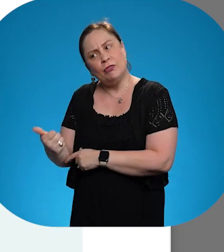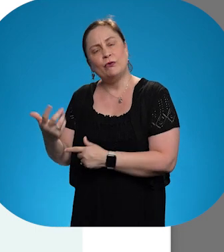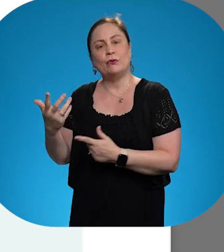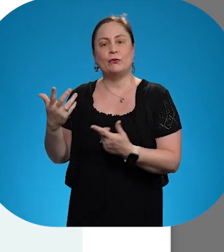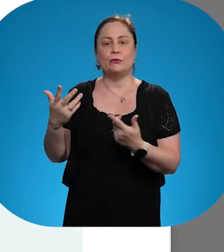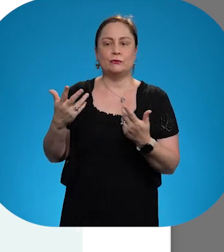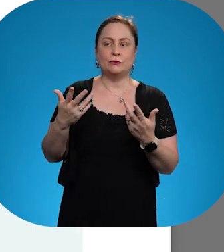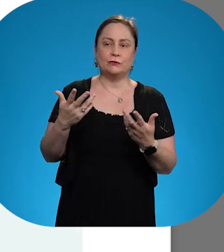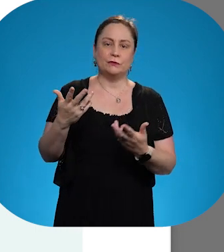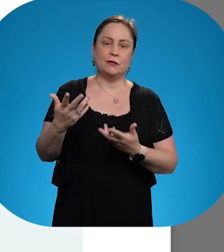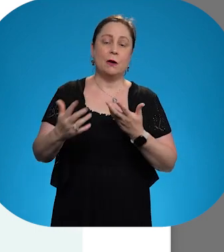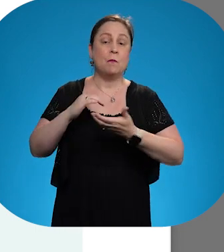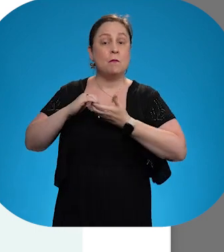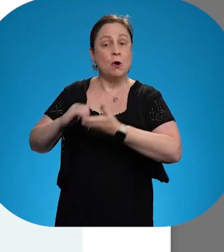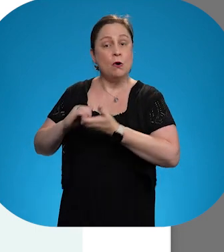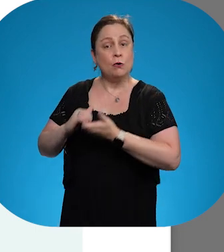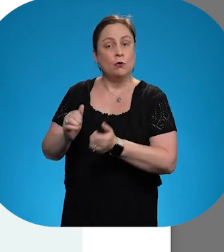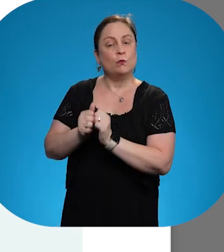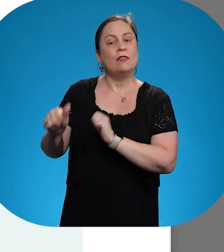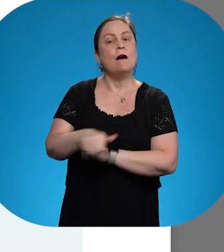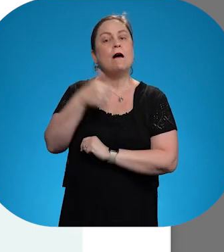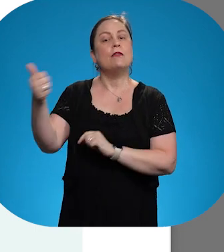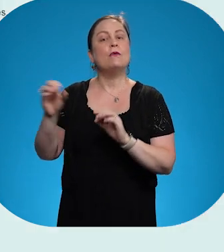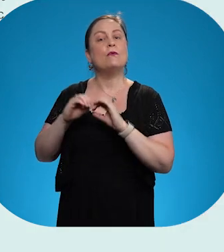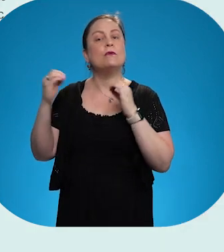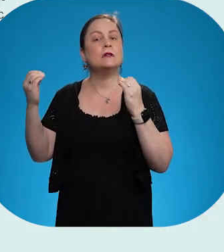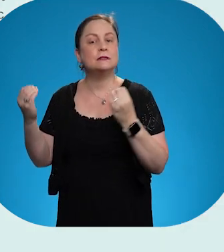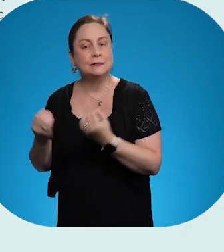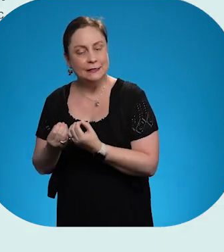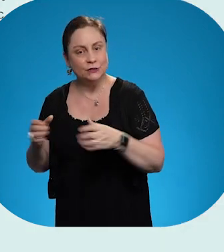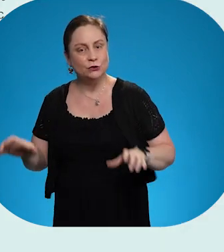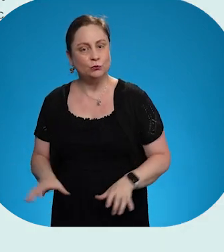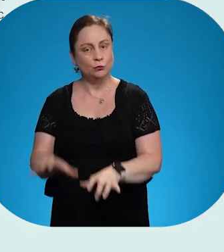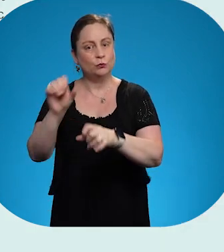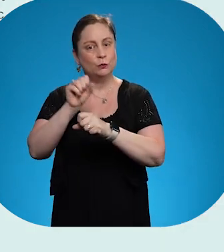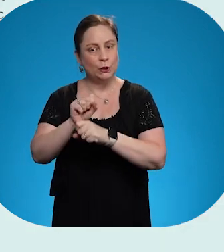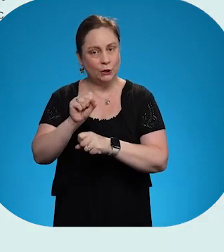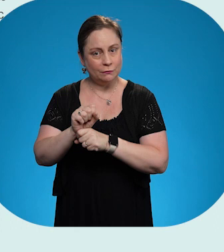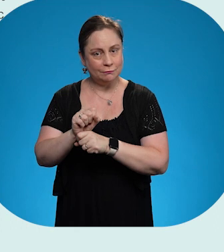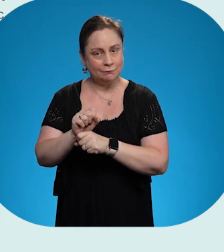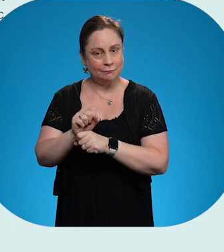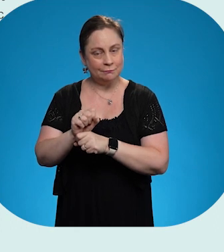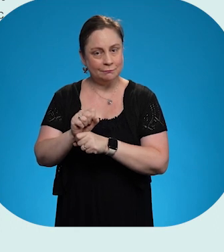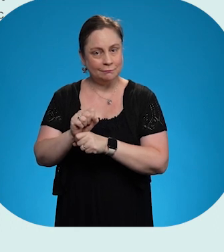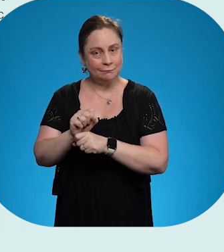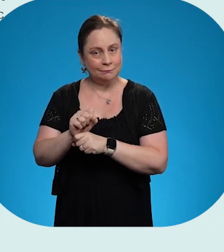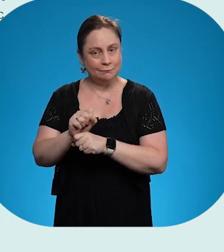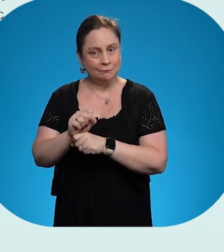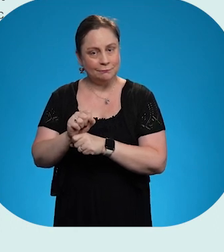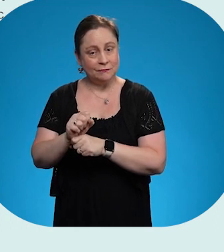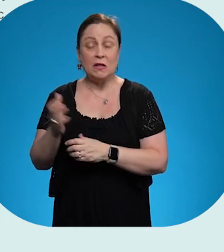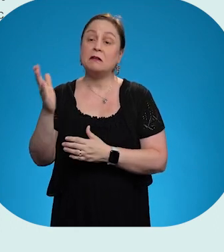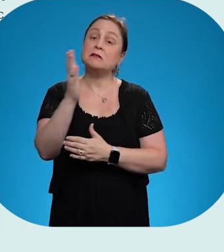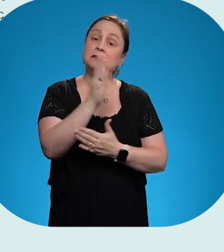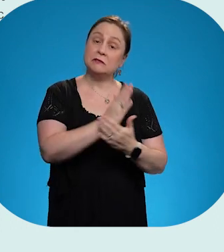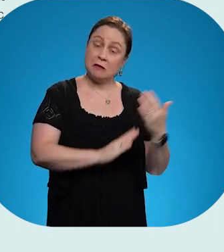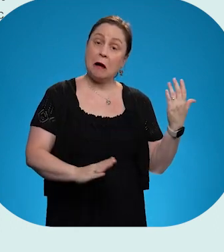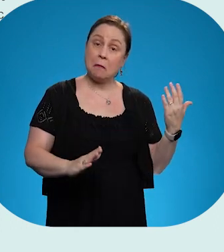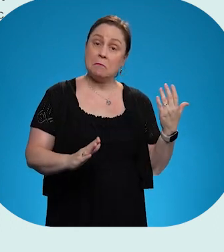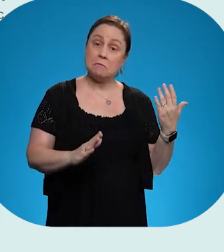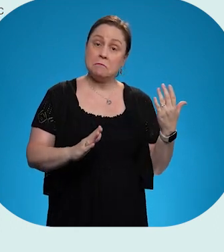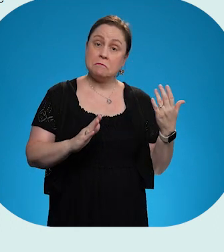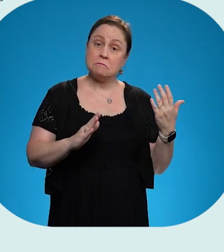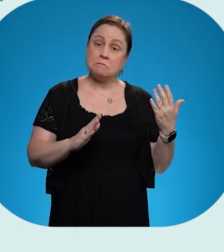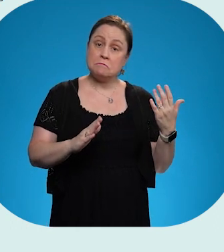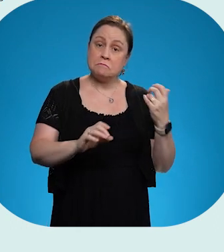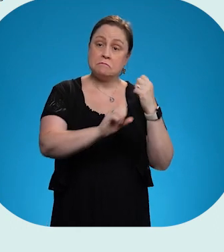pandemic. Others took a path where they partnered with other organizations to do that work. And others were